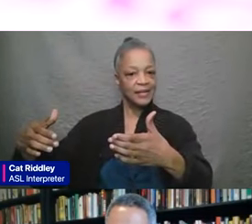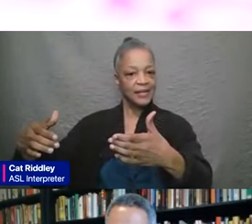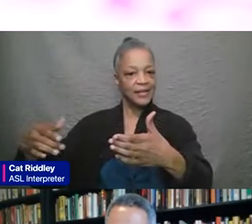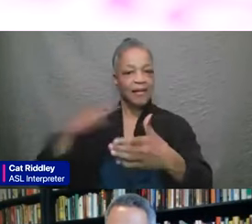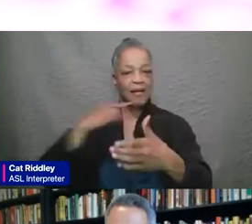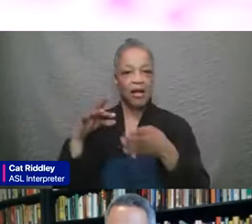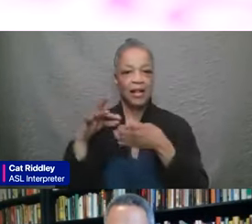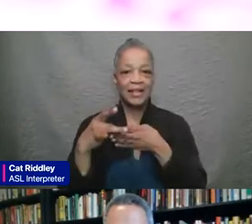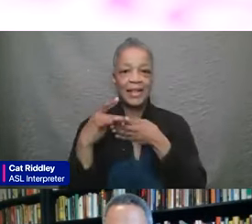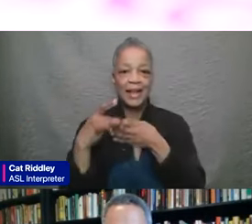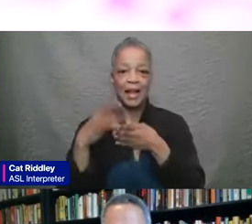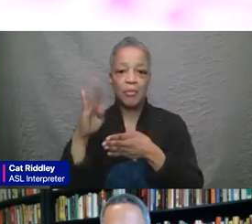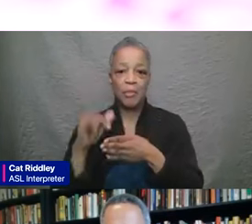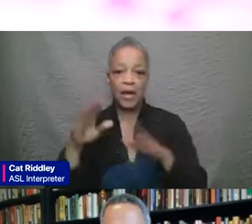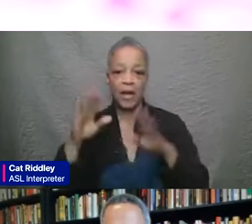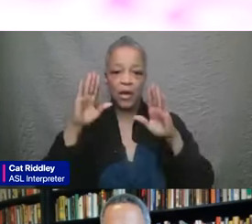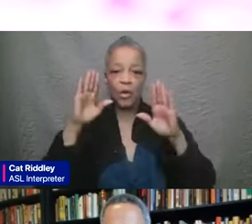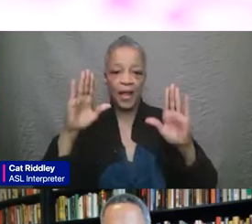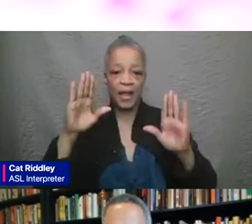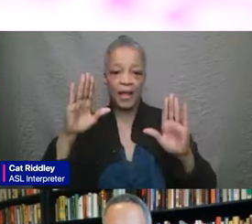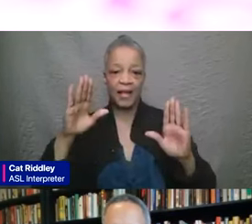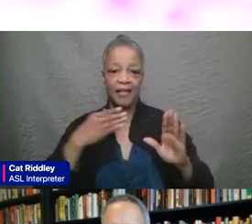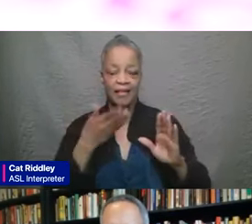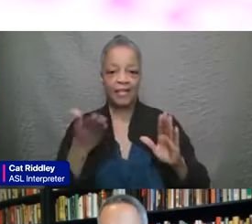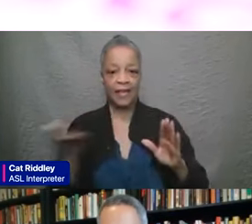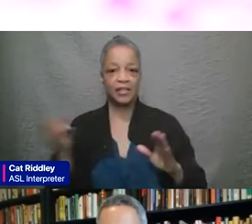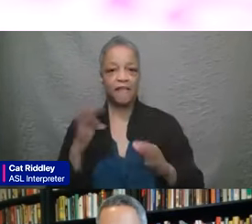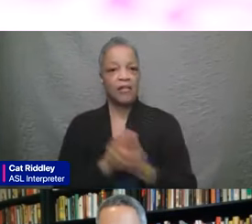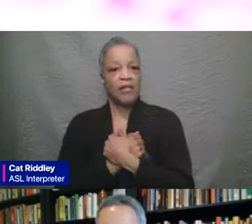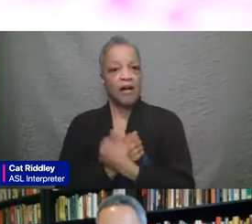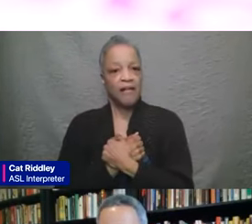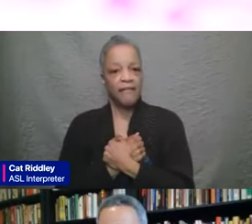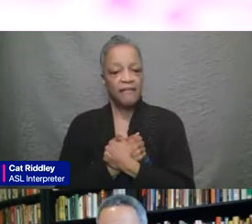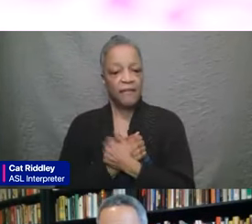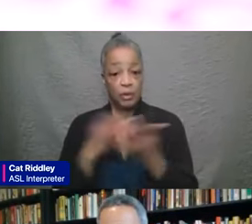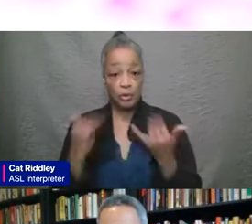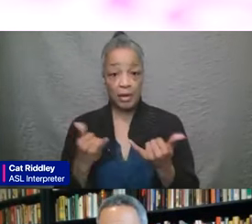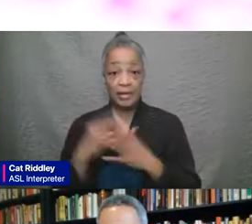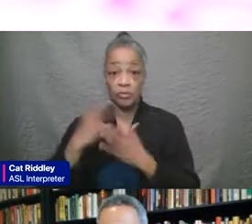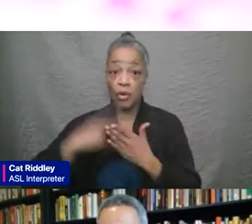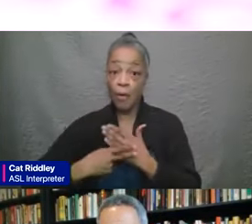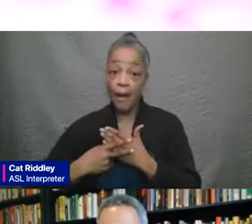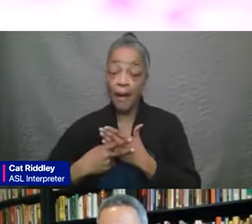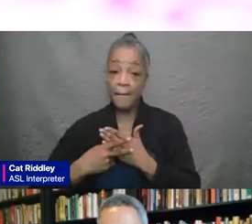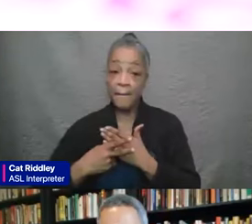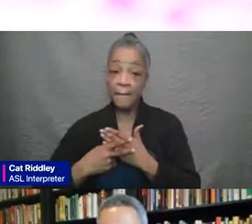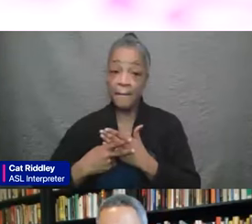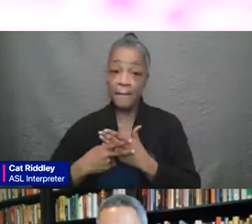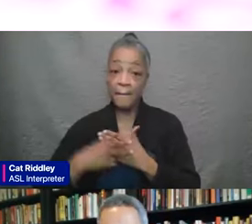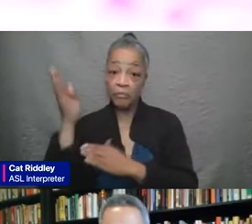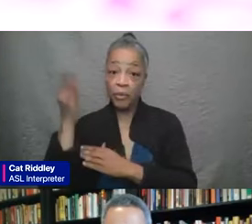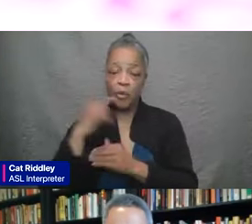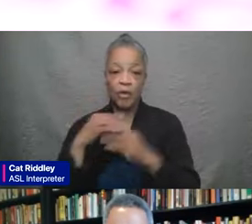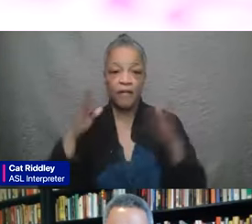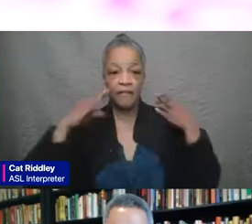led and guided by great feelings of love. And I think that, today's program is going to be one that's